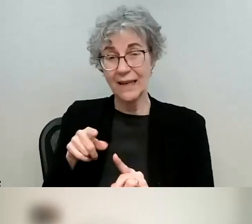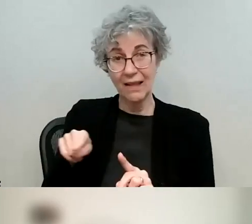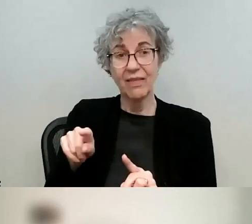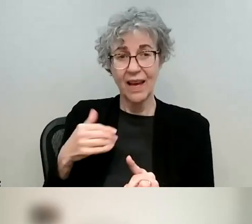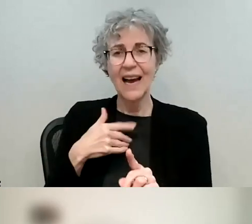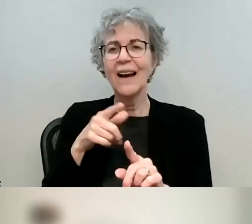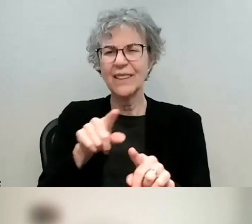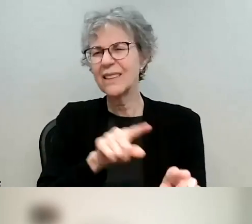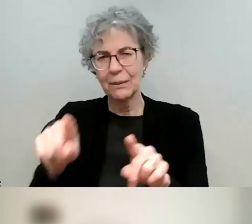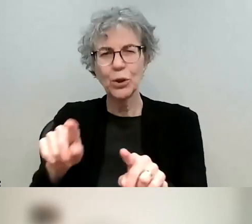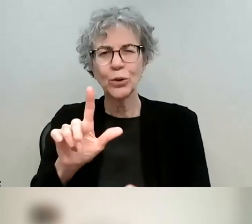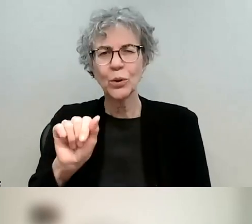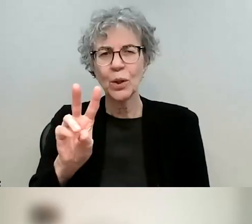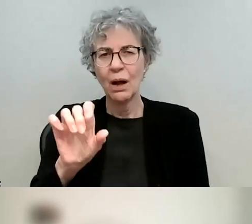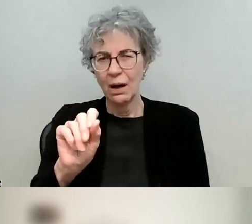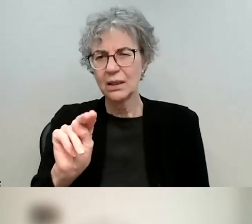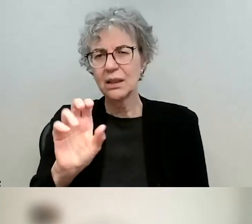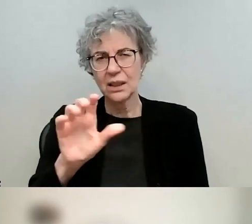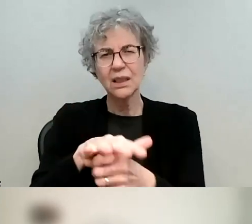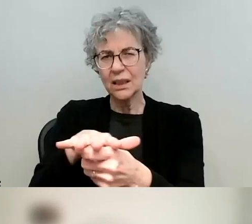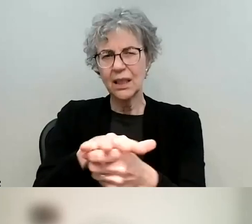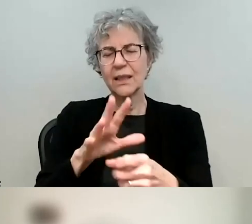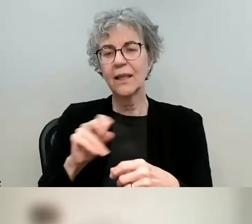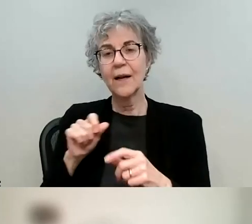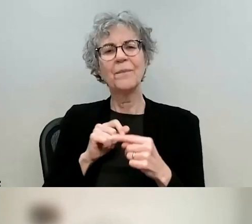Lawson site, and how do they create,